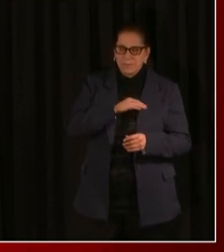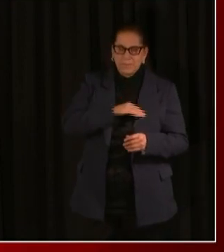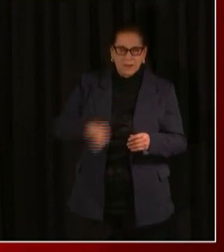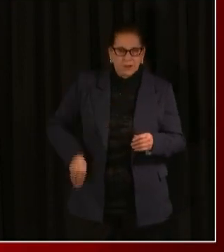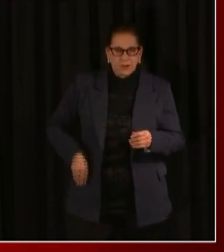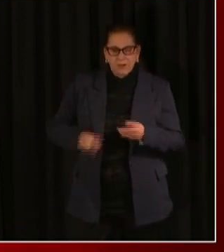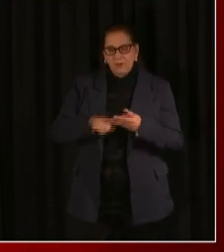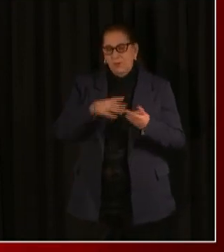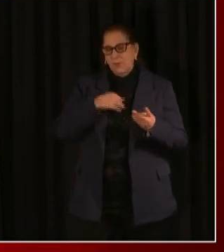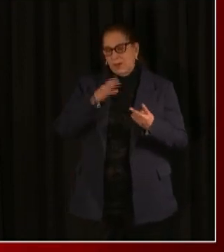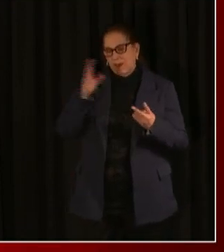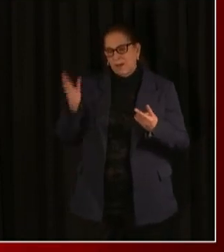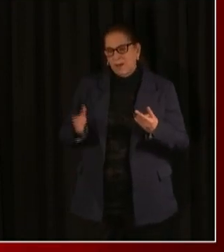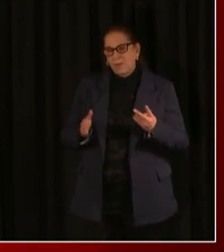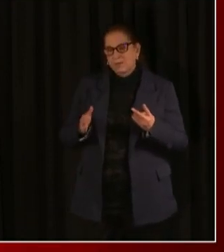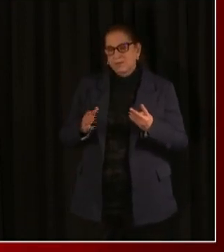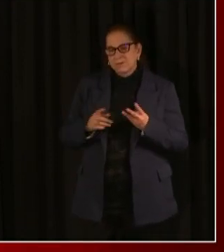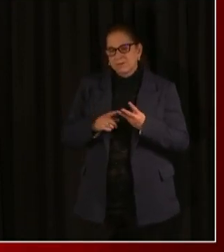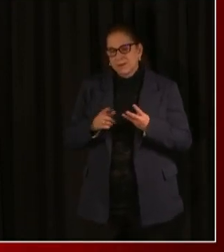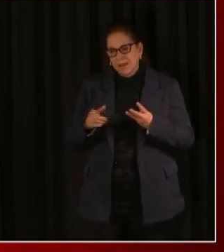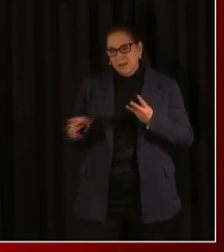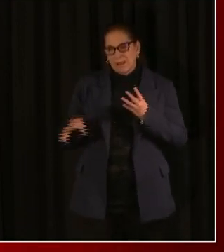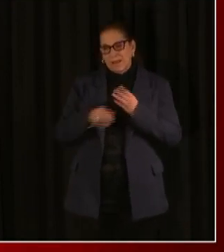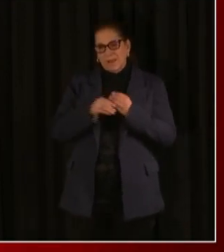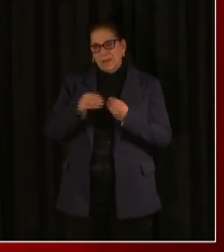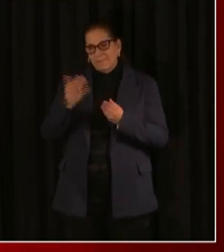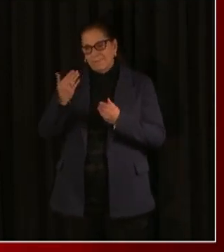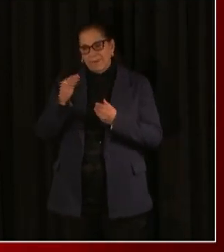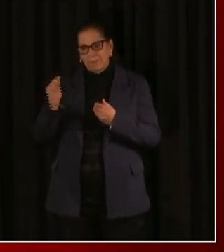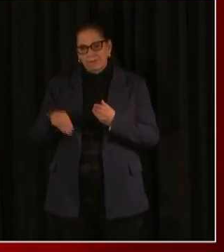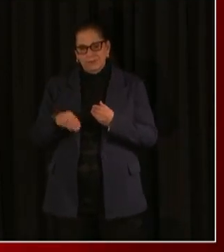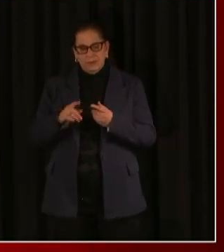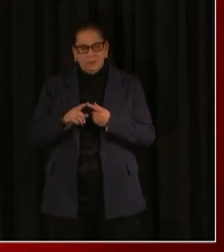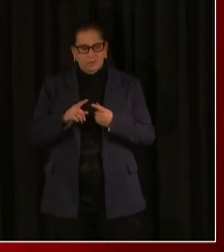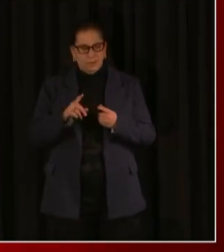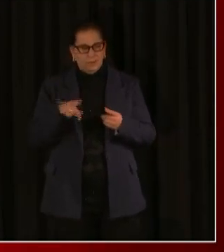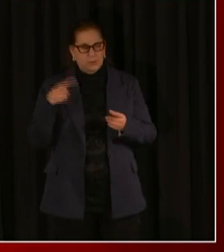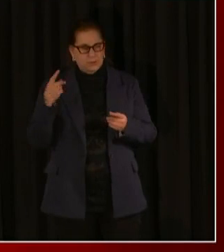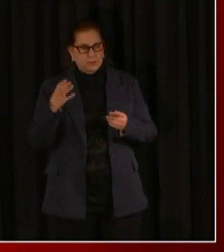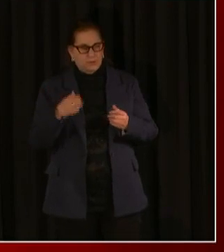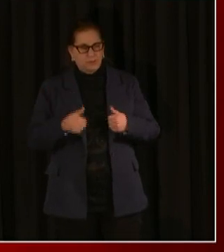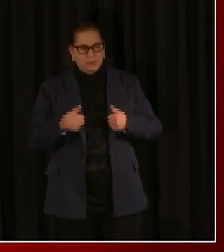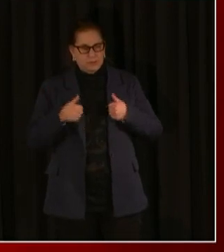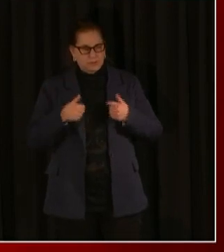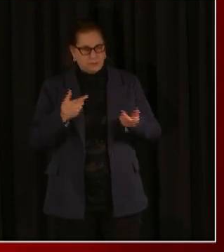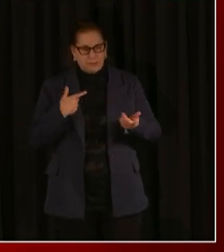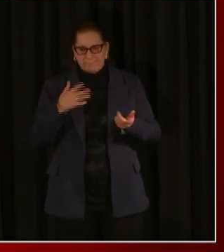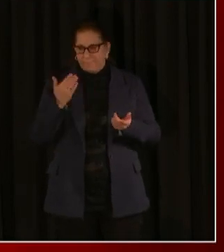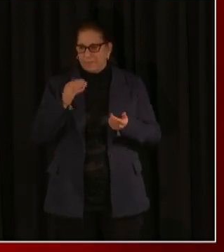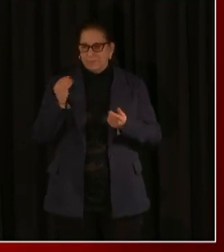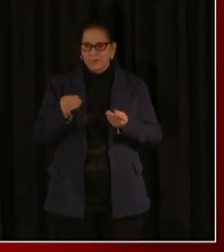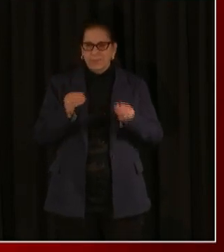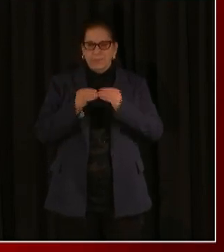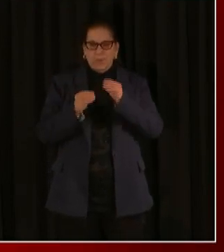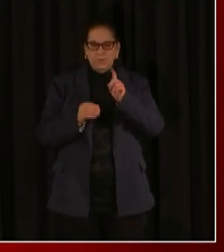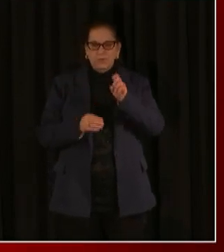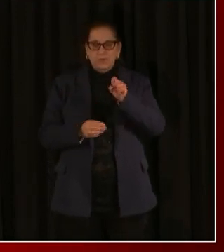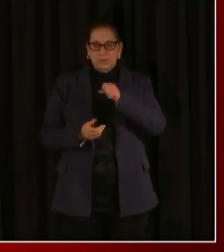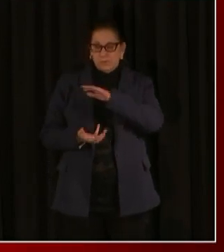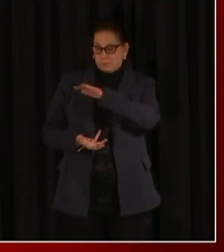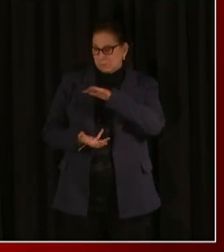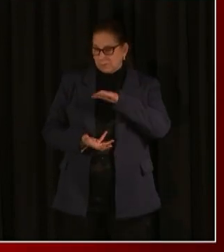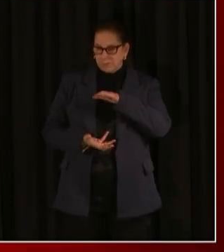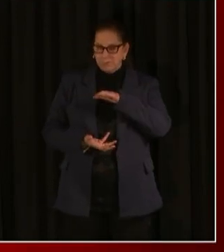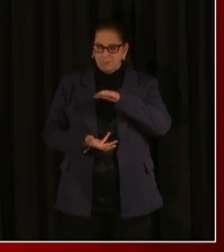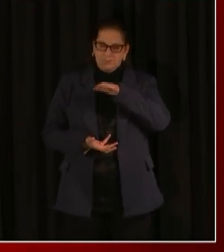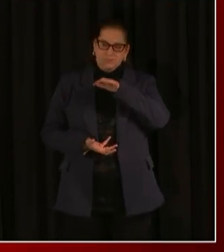think you heard the mayor, if you watched the press conference this morning, DC needs more vaccine, and we will continue to push our federal